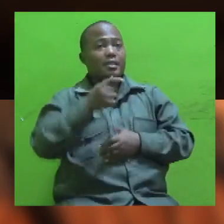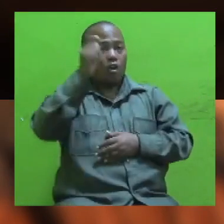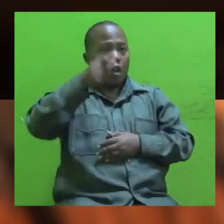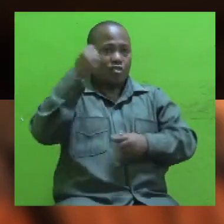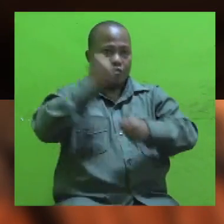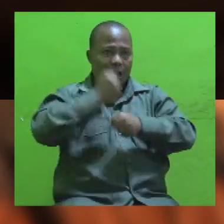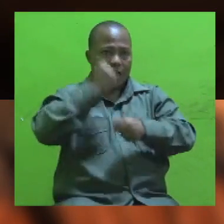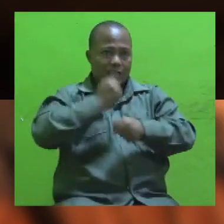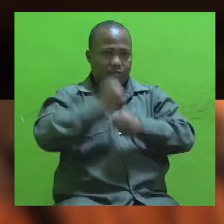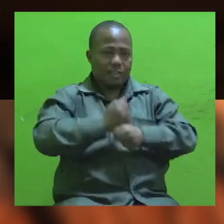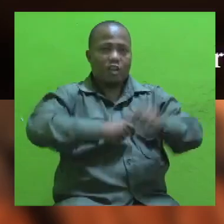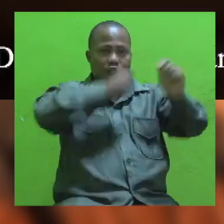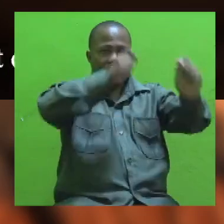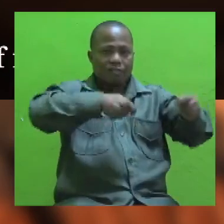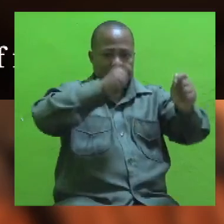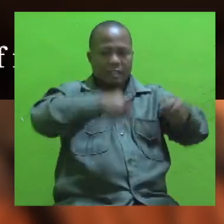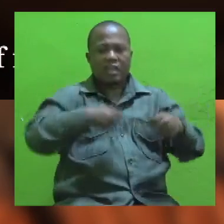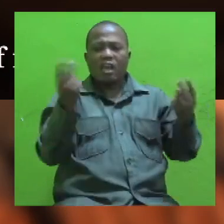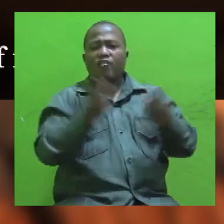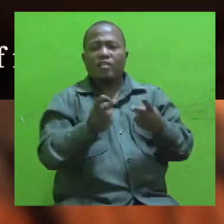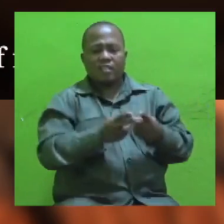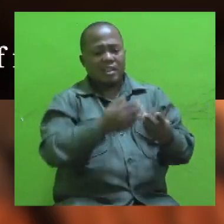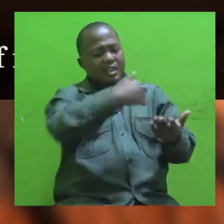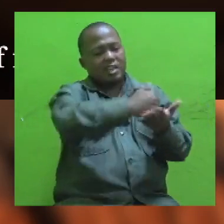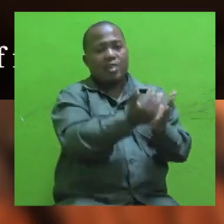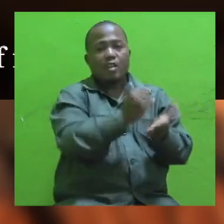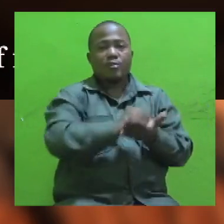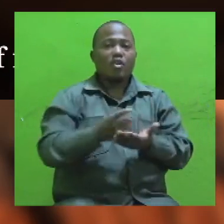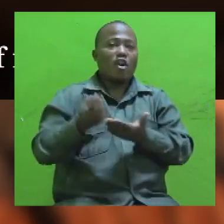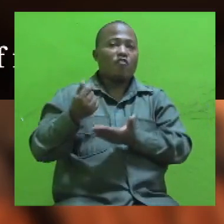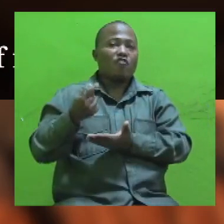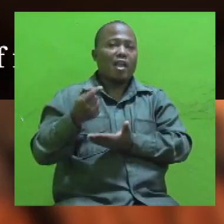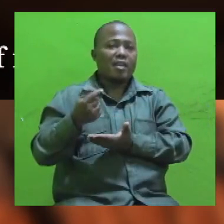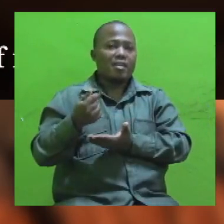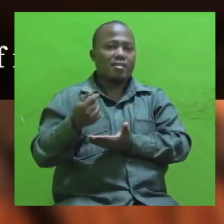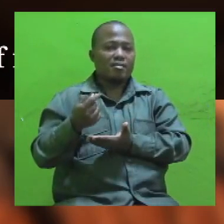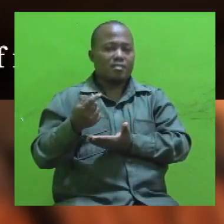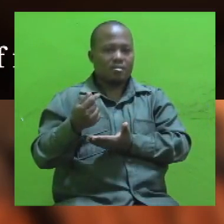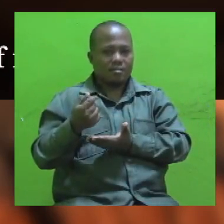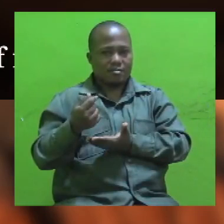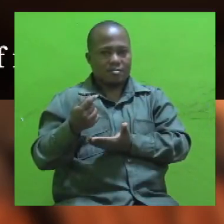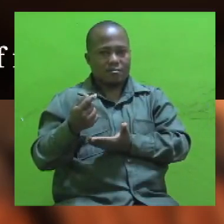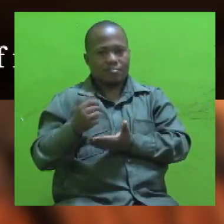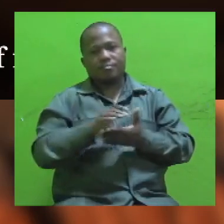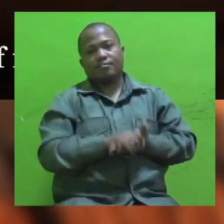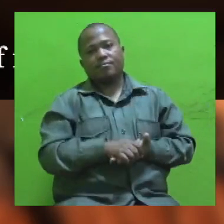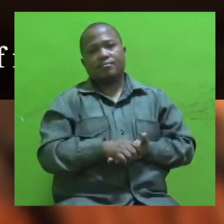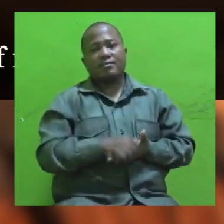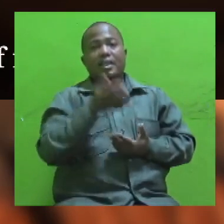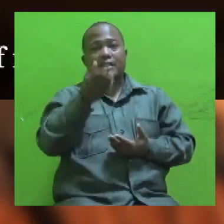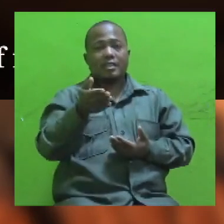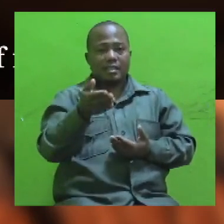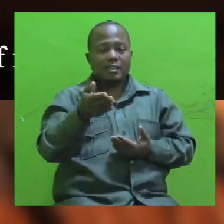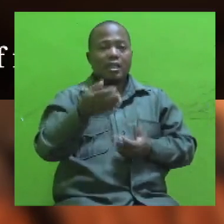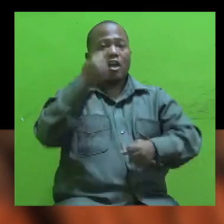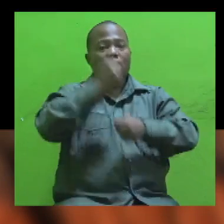like agriculture and livestock. There is also department of finance. Those important things we can see through the district, through the